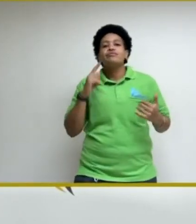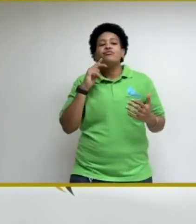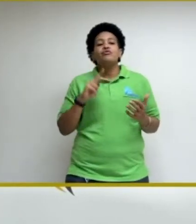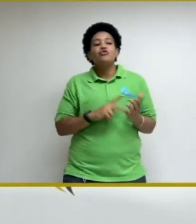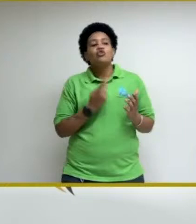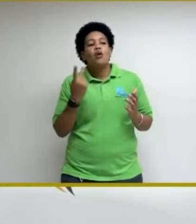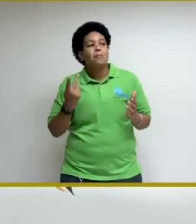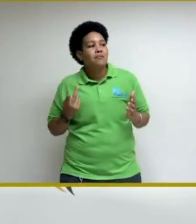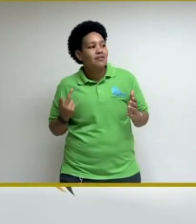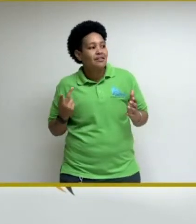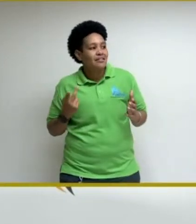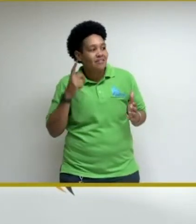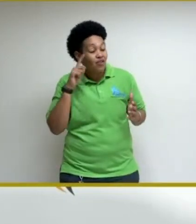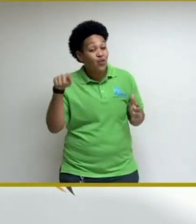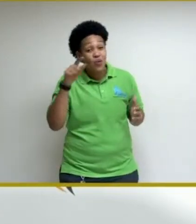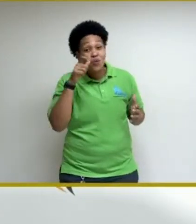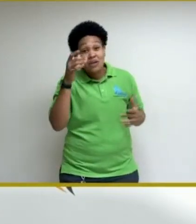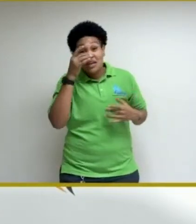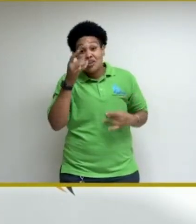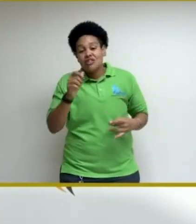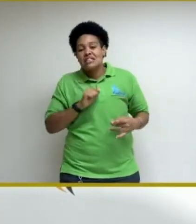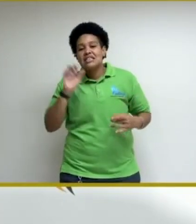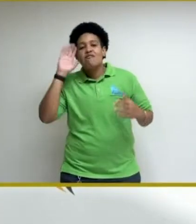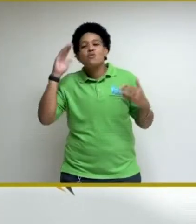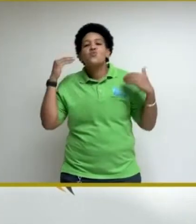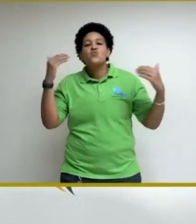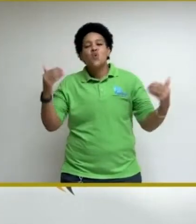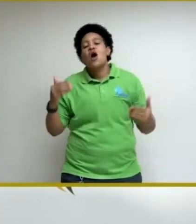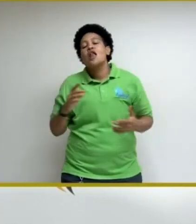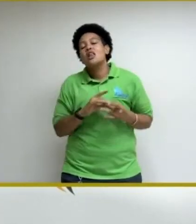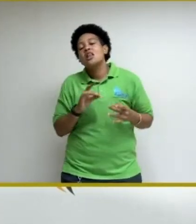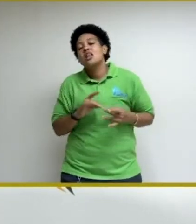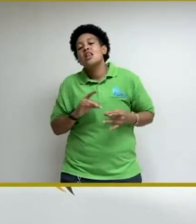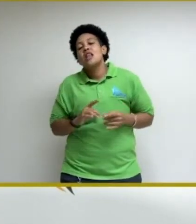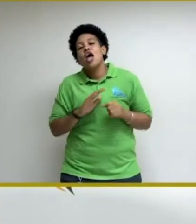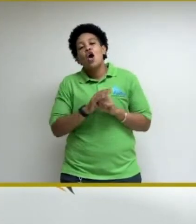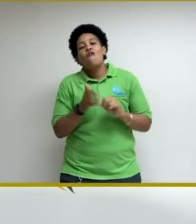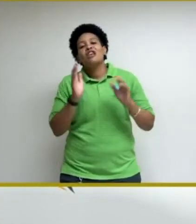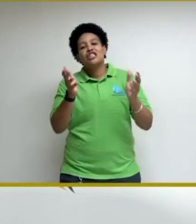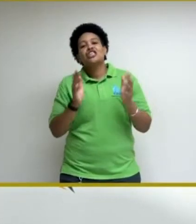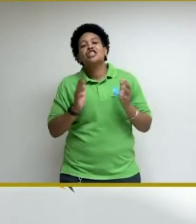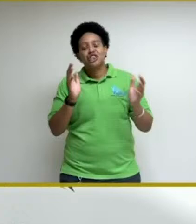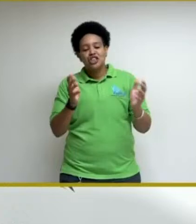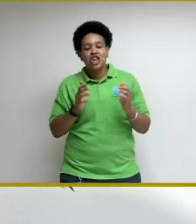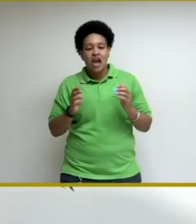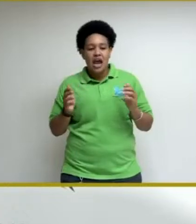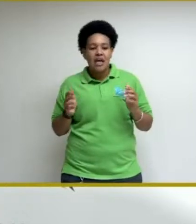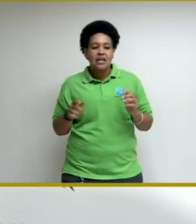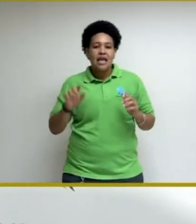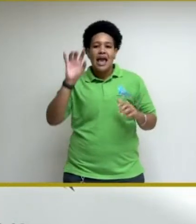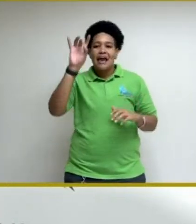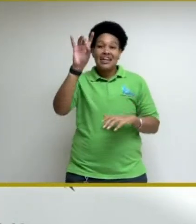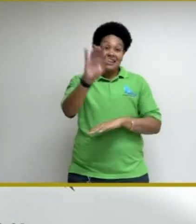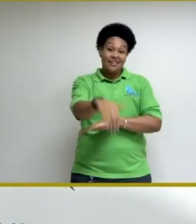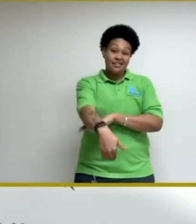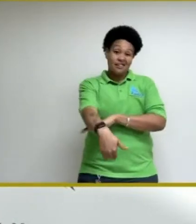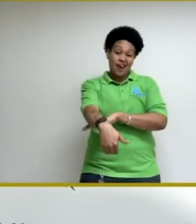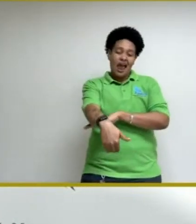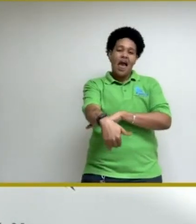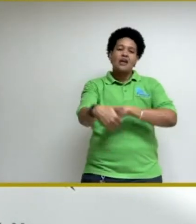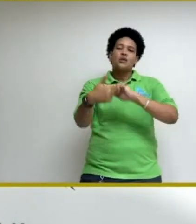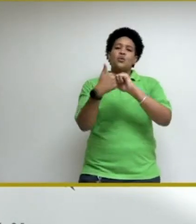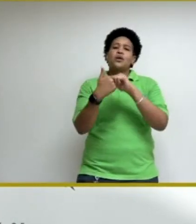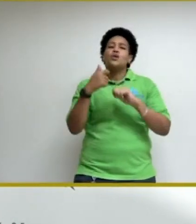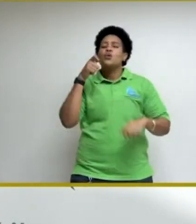whammy, and for those who may be interested, I'm going to be having a COVID chat at 8 p.m.